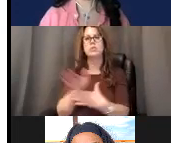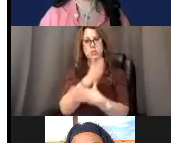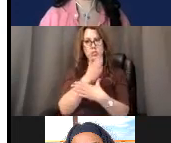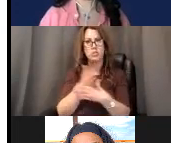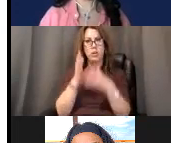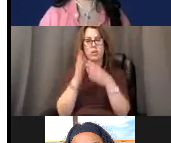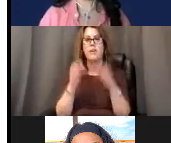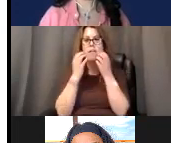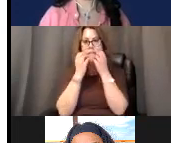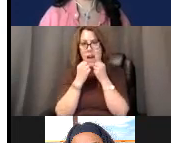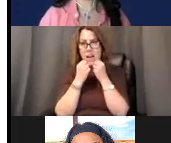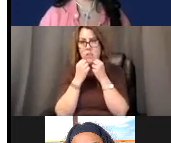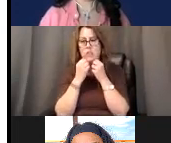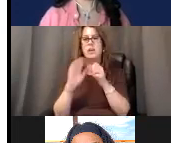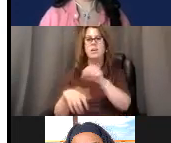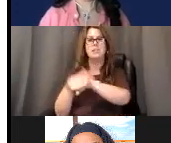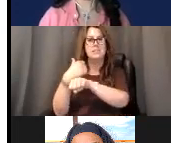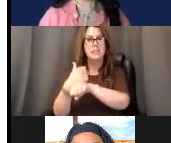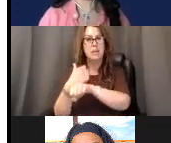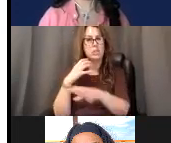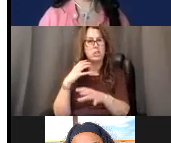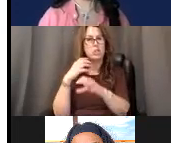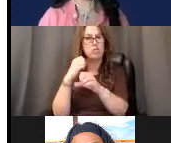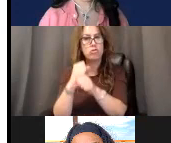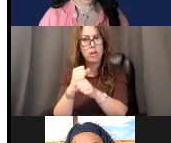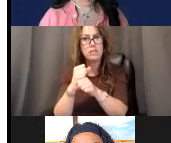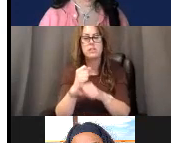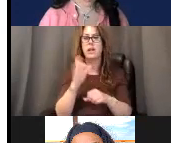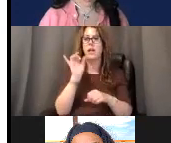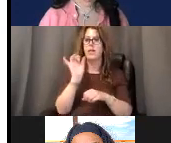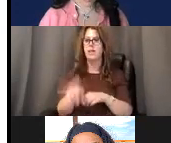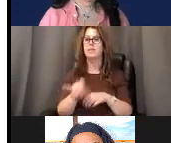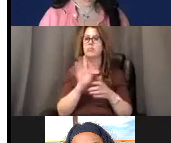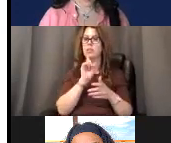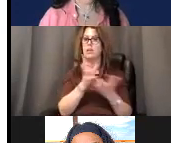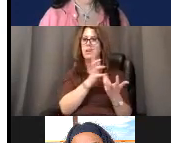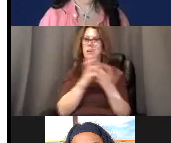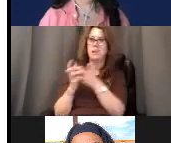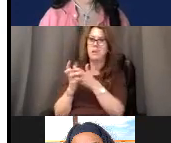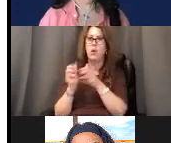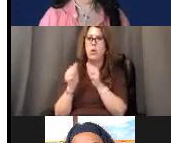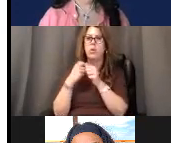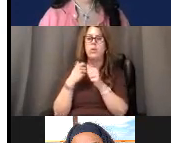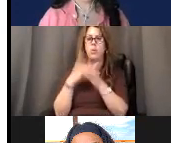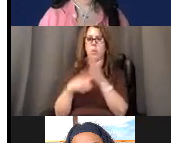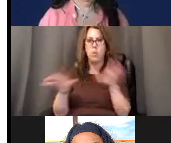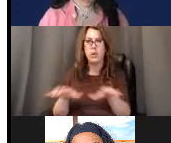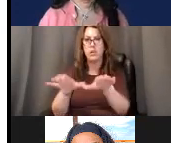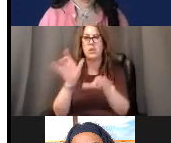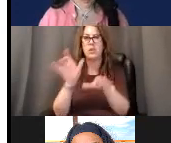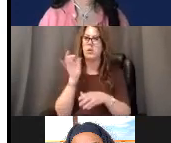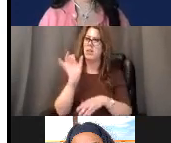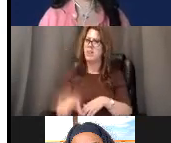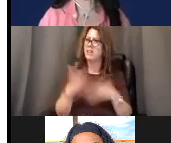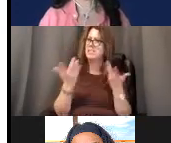And really, if you think about it, it's aligning who we are with what we do. So for a lot of us, it's tricky, right? Who we are as a